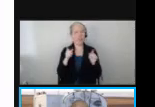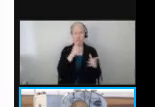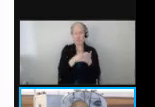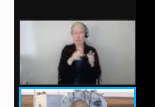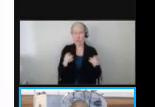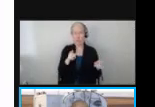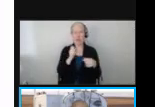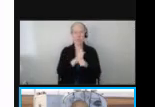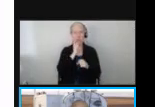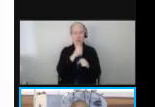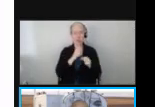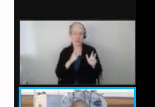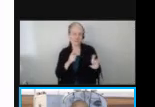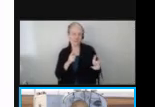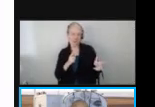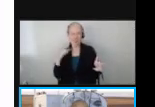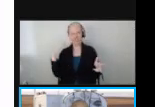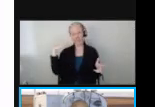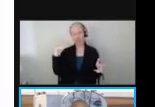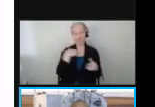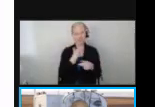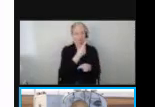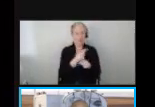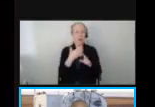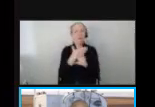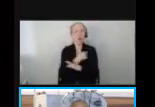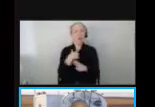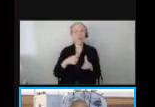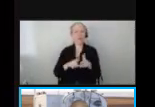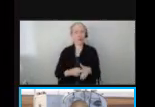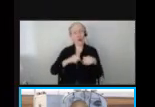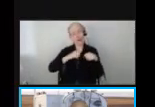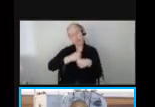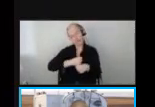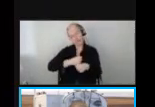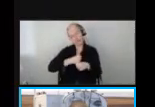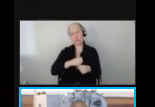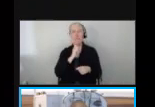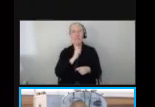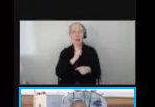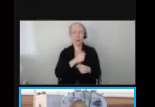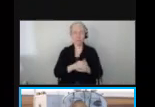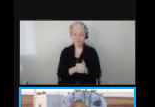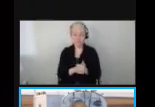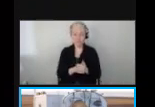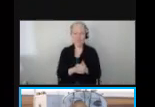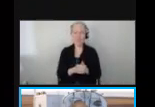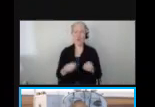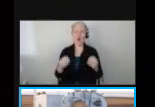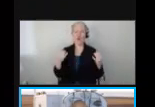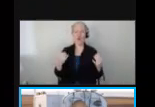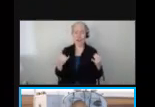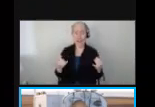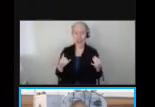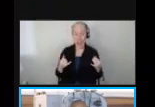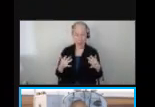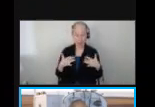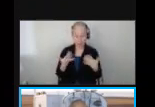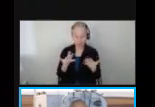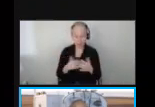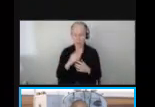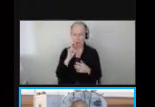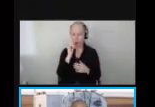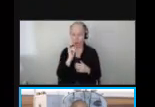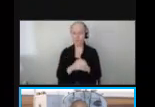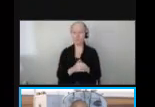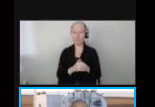we even start to cut any metal on the flight vehicle. So where are we right now? What are the things we're trying to build? There are a